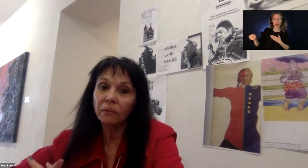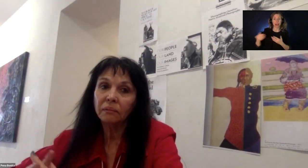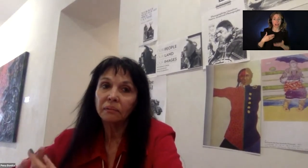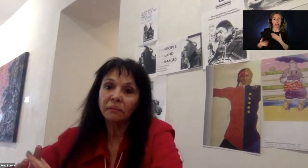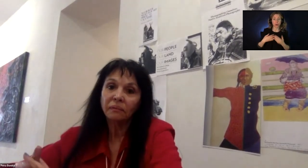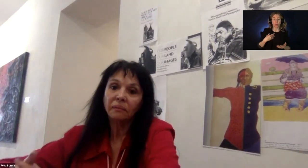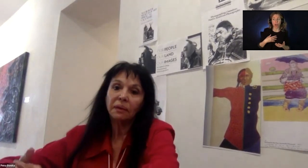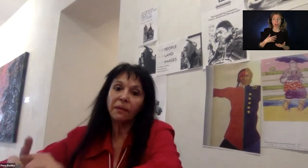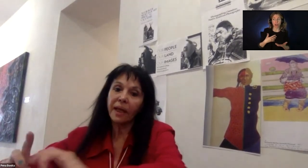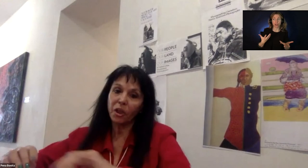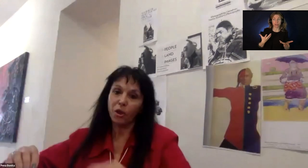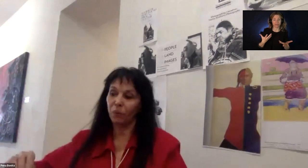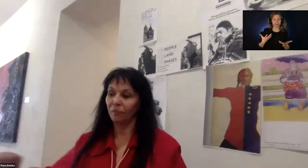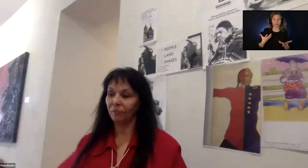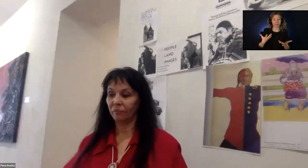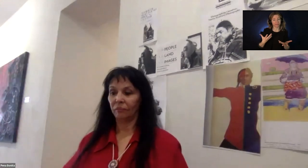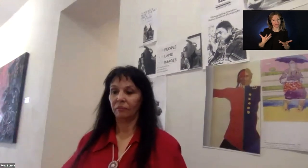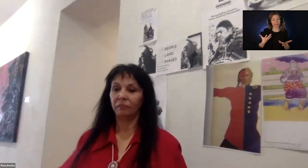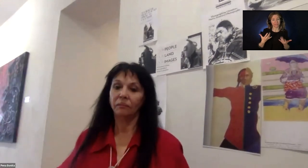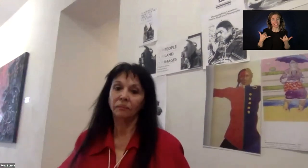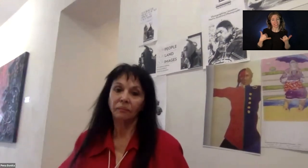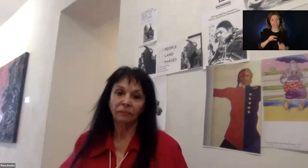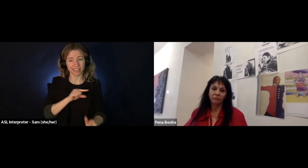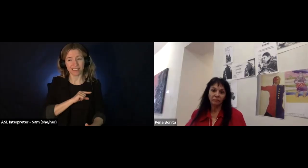I think so. Thank you.